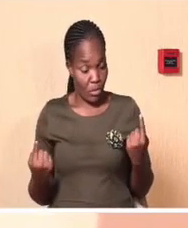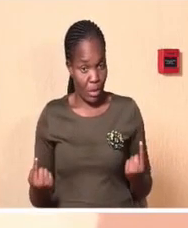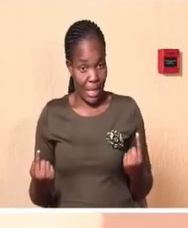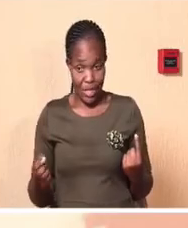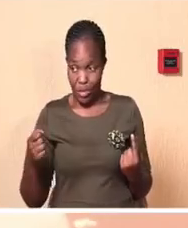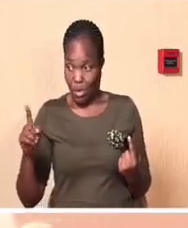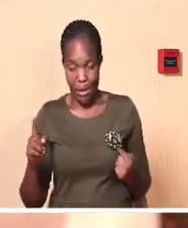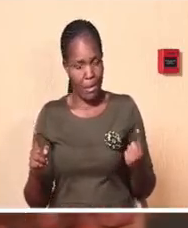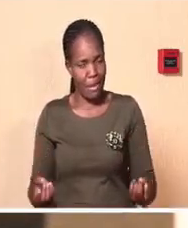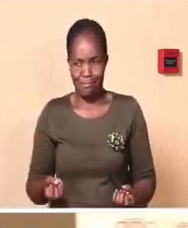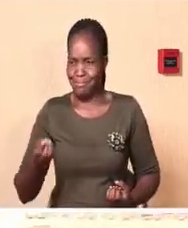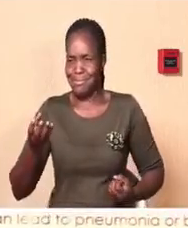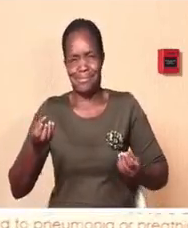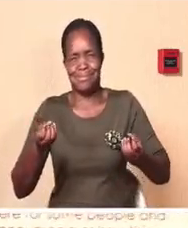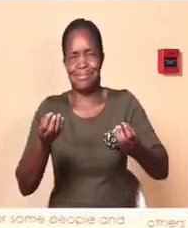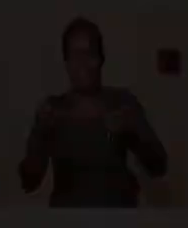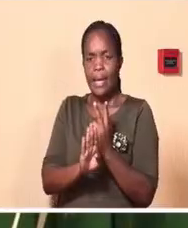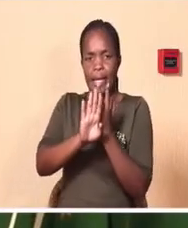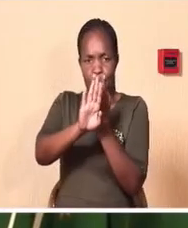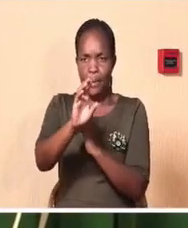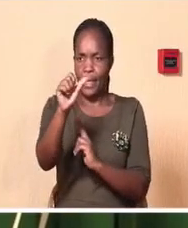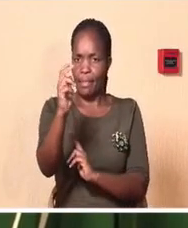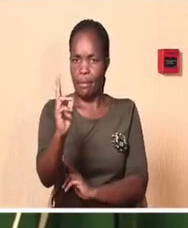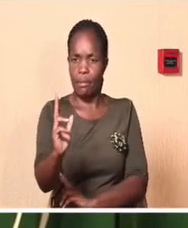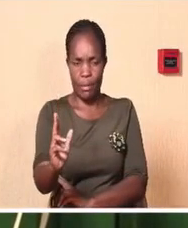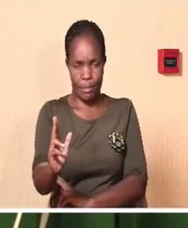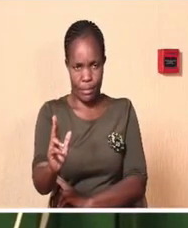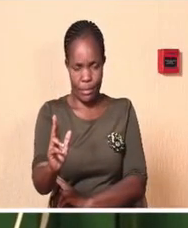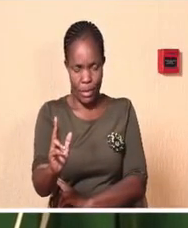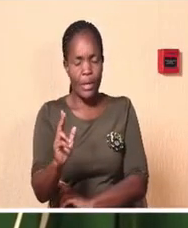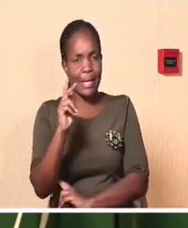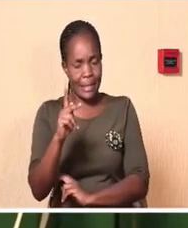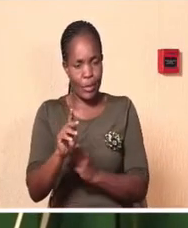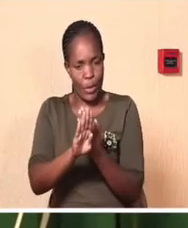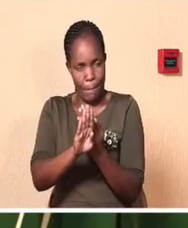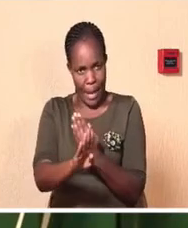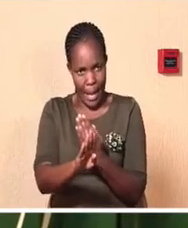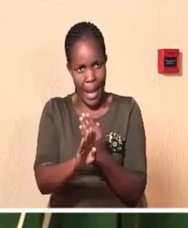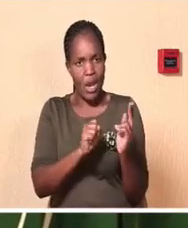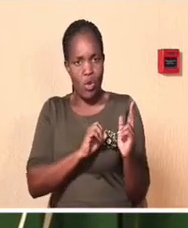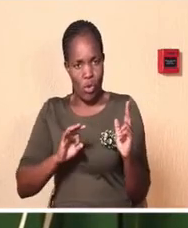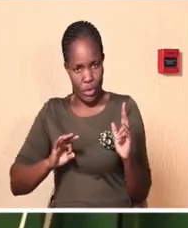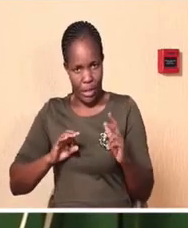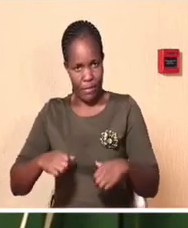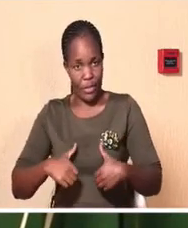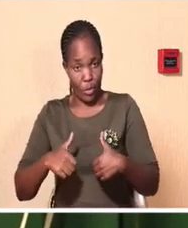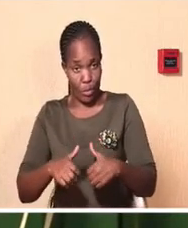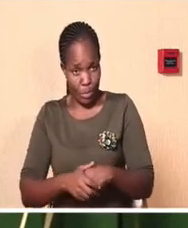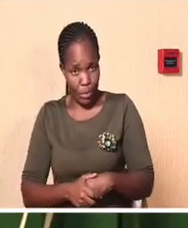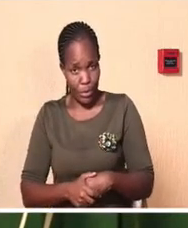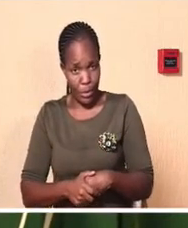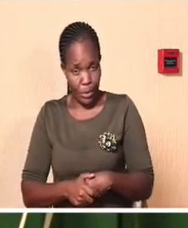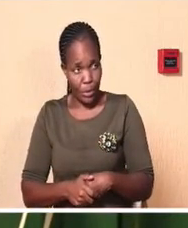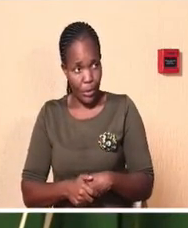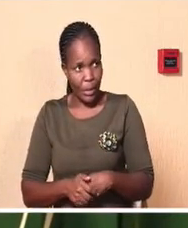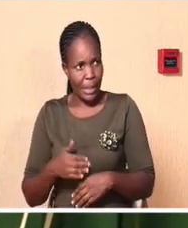Yeah. Thank you very much, Doctor, for that. Of course, when the news broke that we got our first 2 cases and so on, there